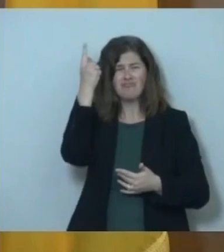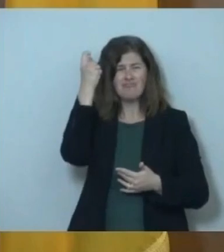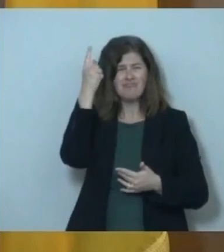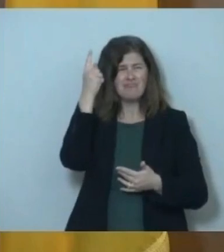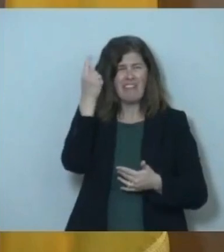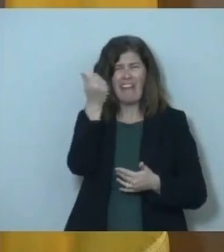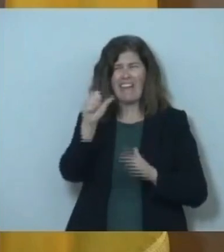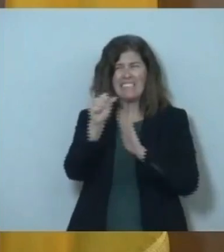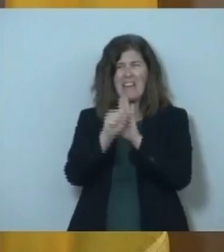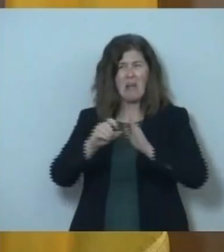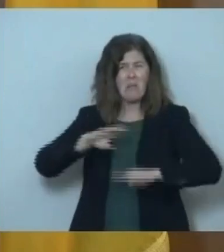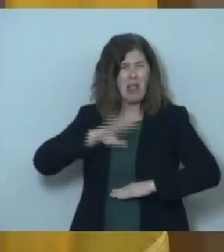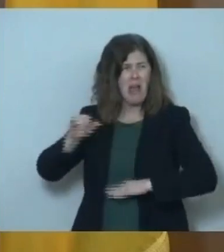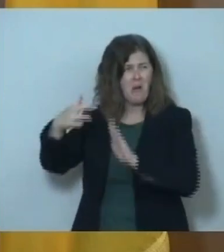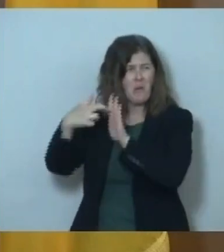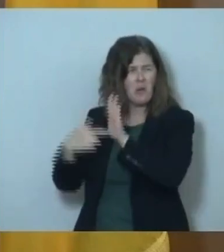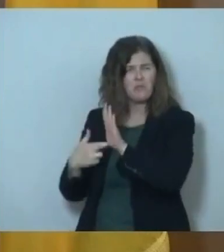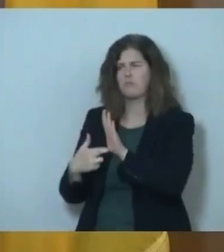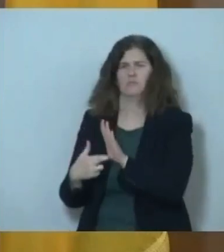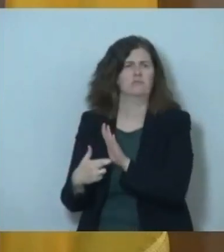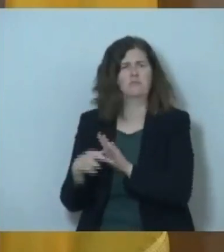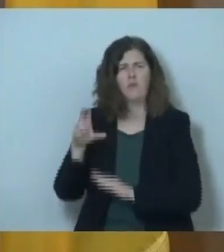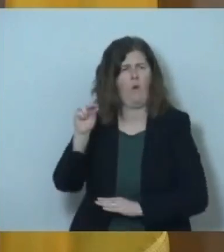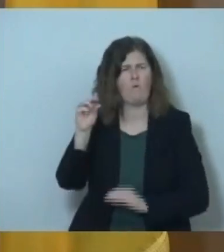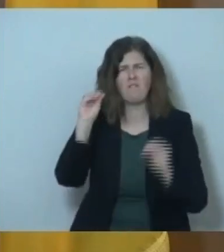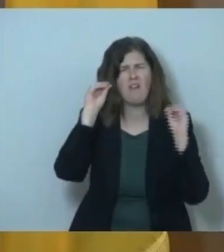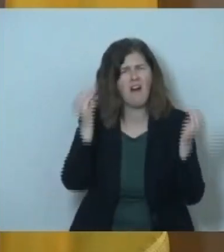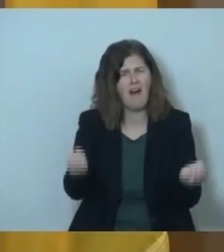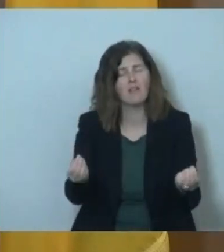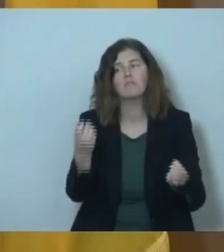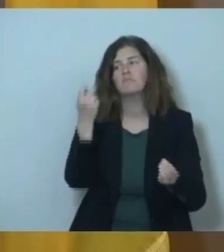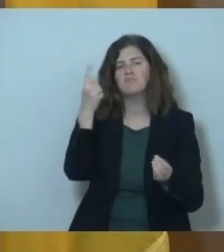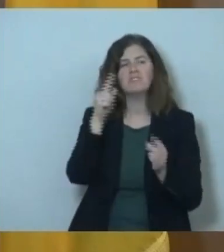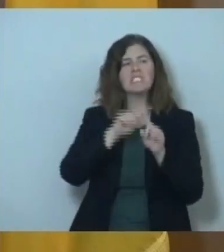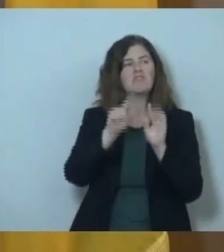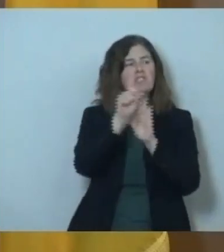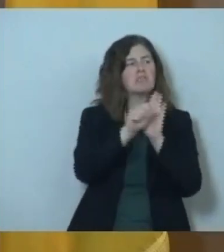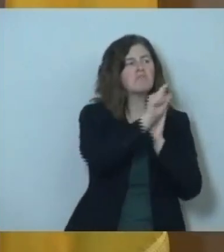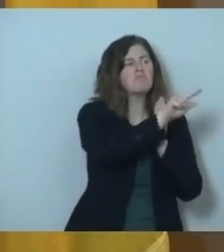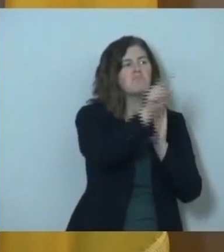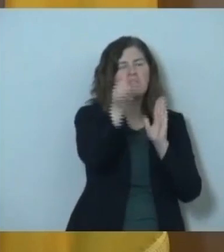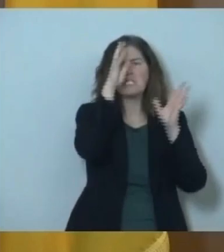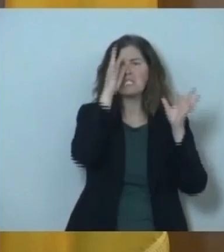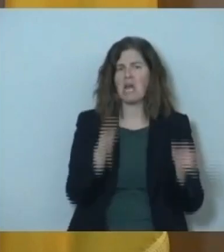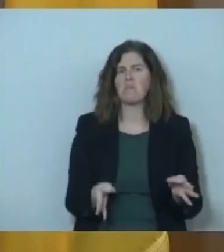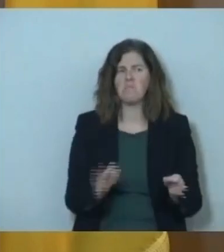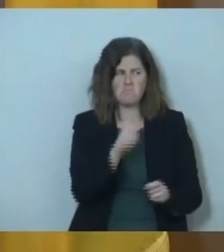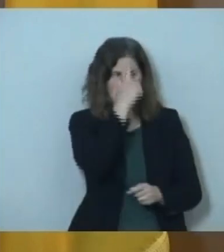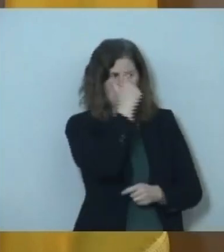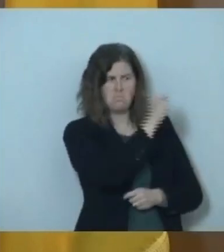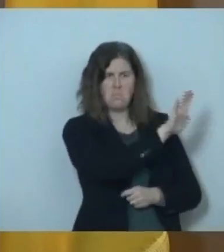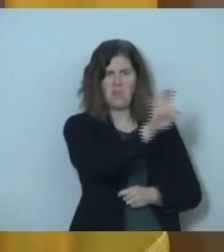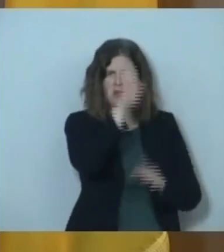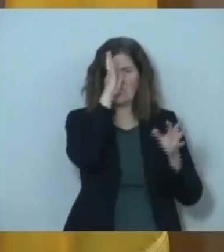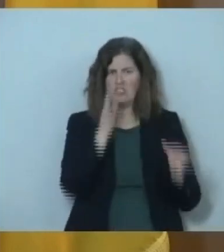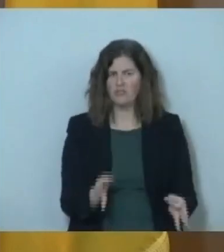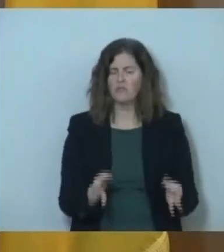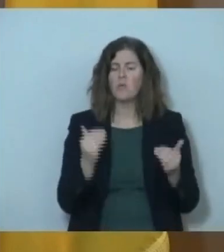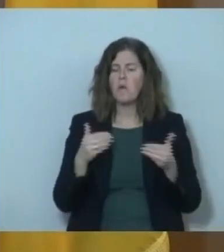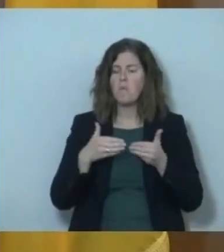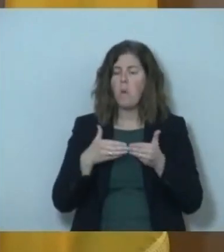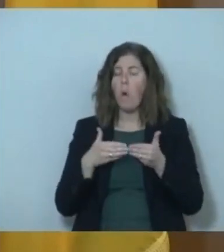Mexico. Now, states decided, for any number of reasons, and they are free to do that, to reopen